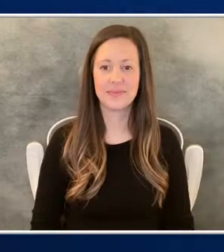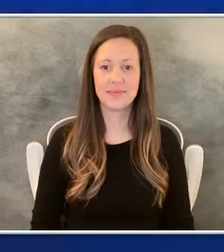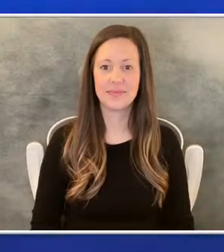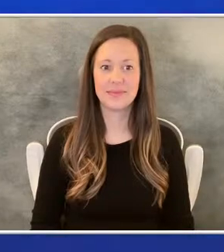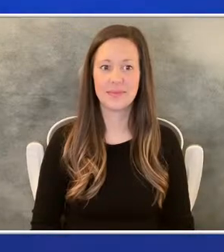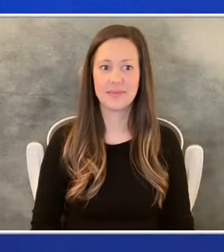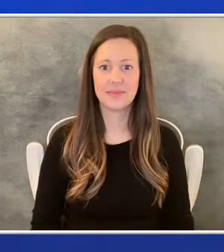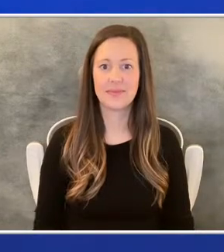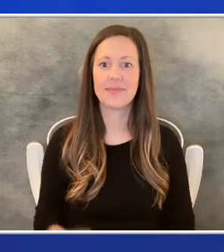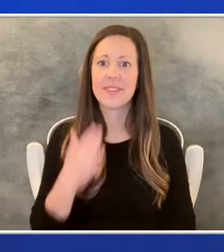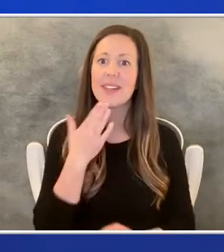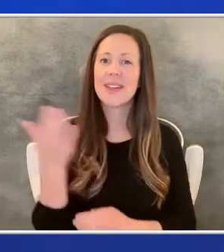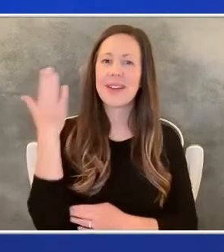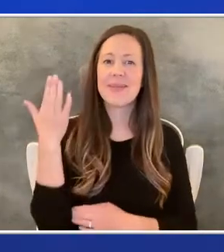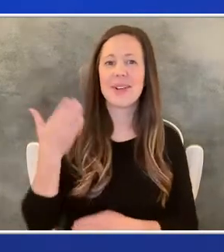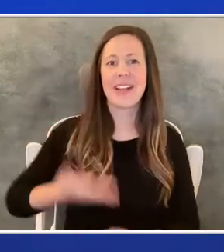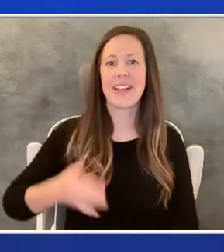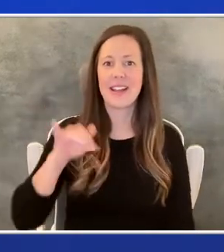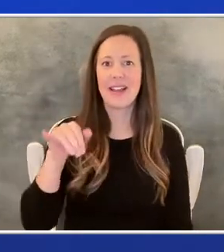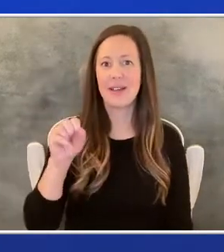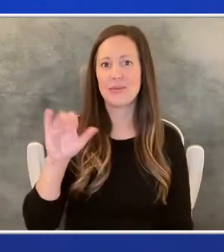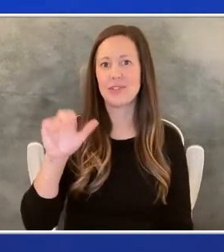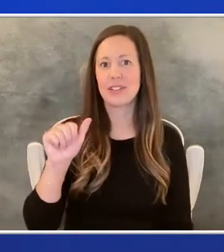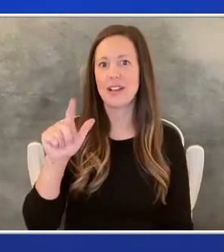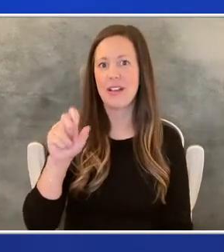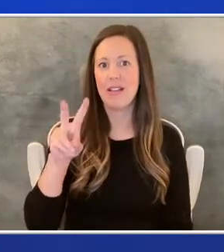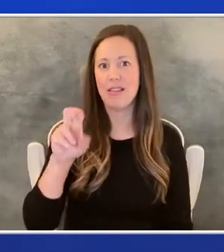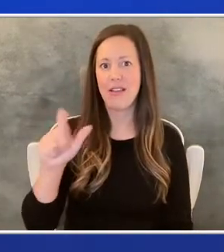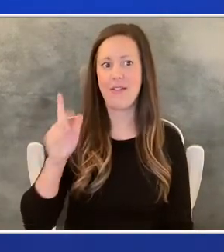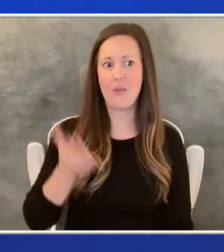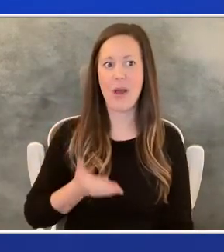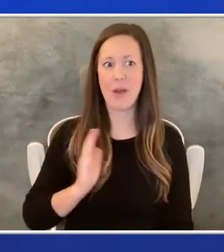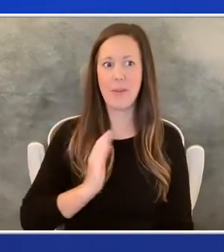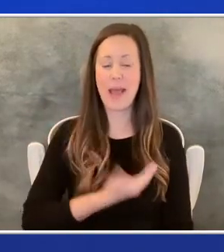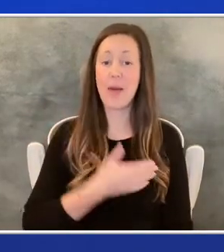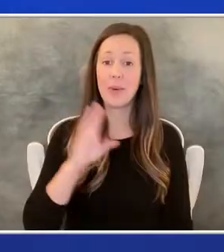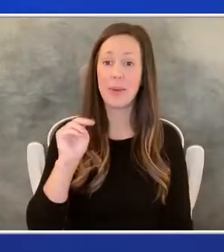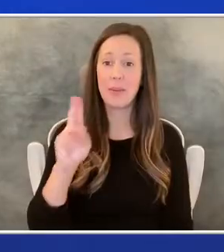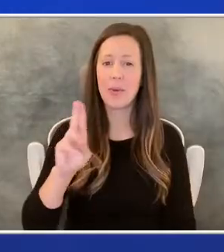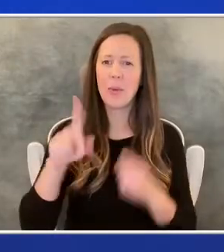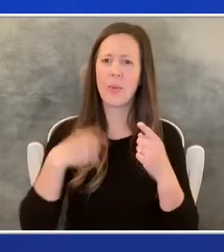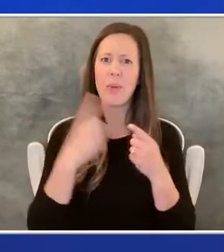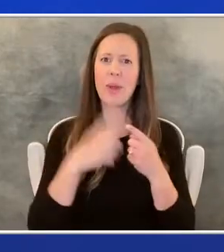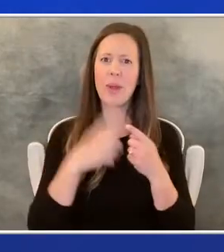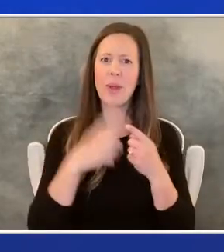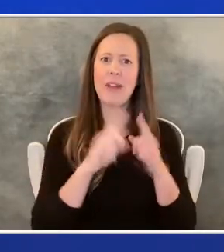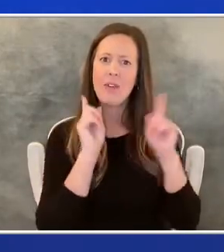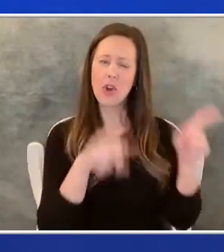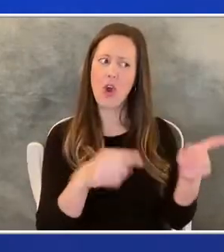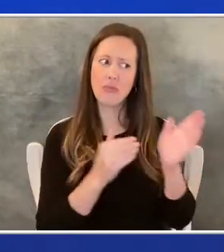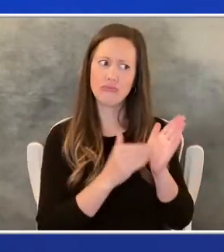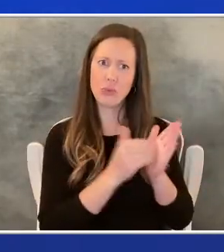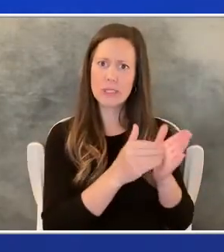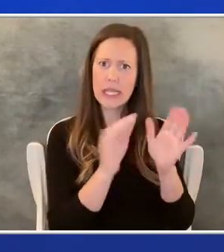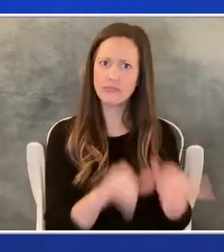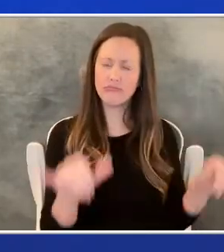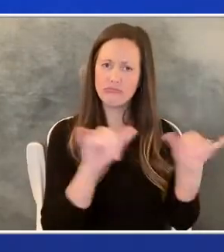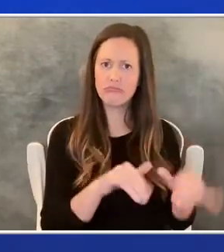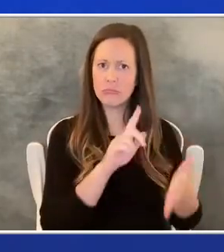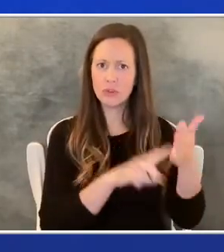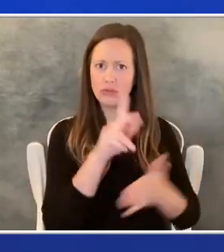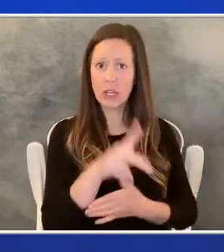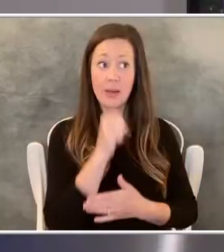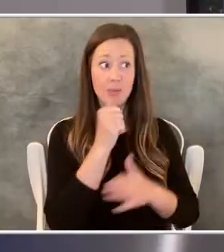Good morning, I'm Jessica Lovell, and welcome to the Morning Medical Update. When we go for a routine checkup, we don't expect our lives to